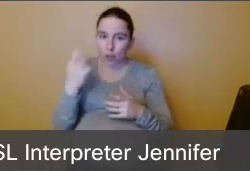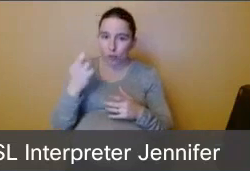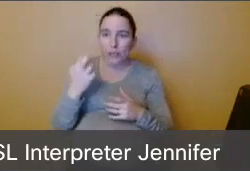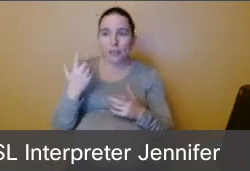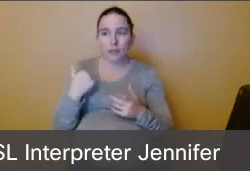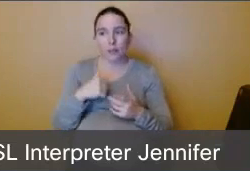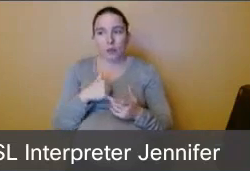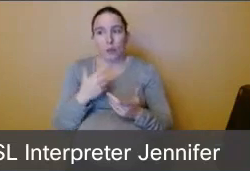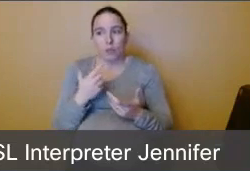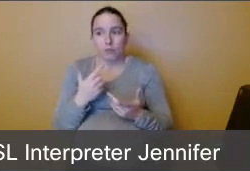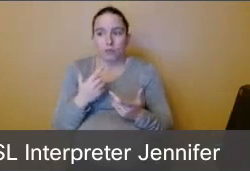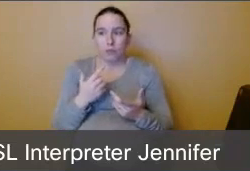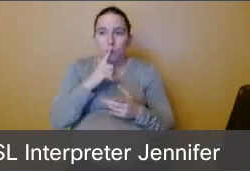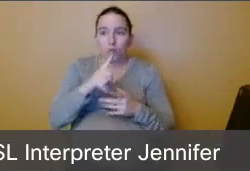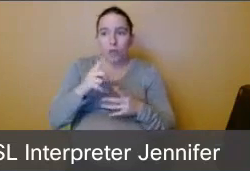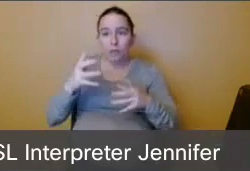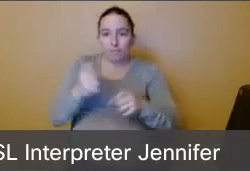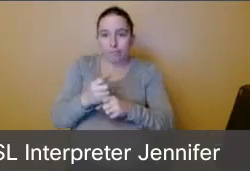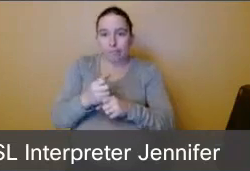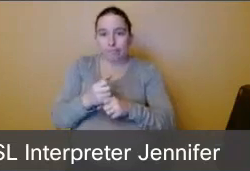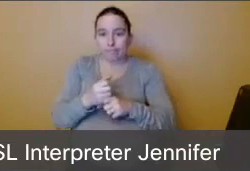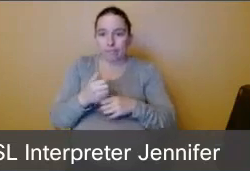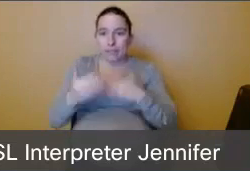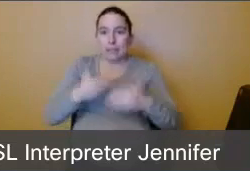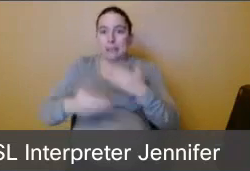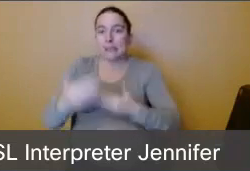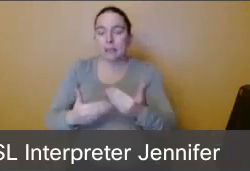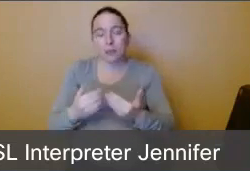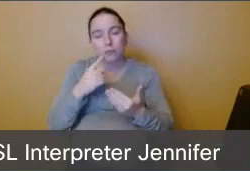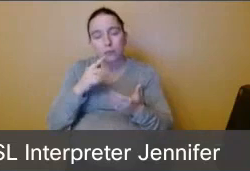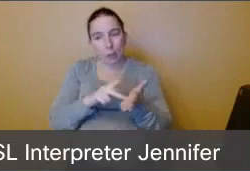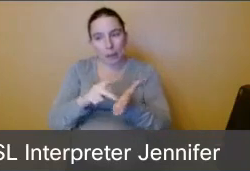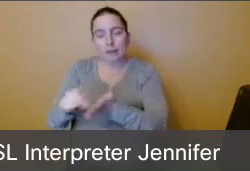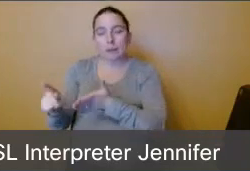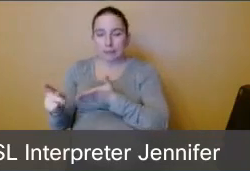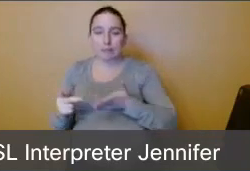and aggressive timeline to get these payments out the door.